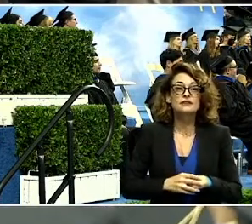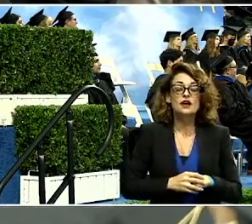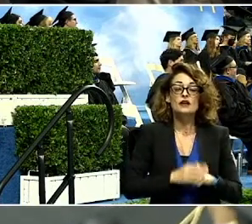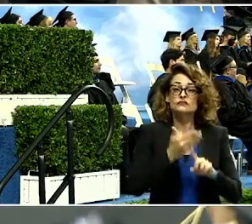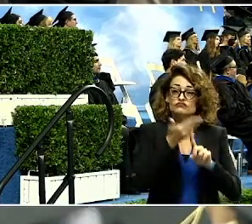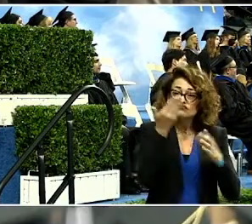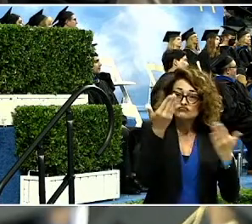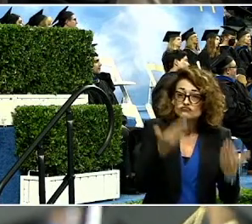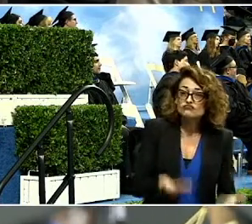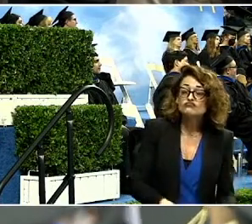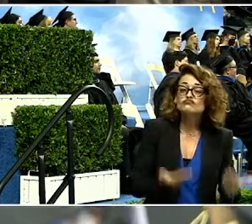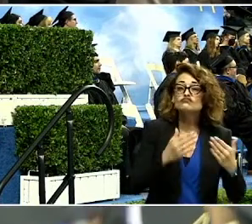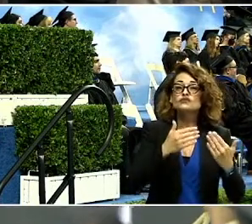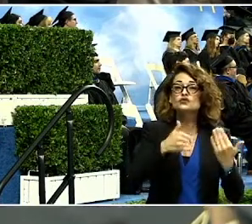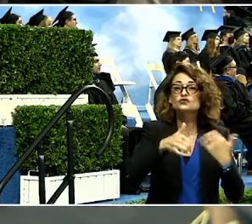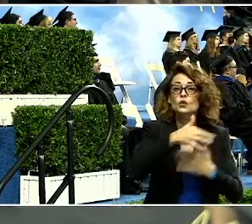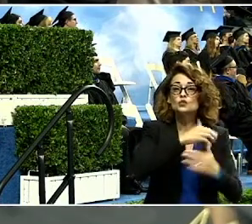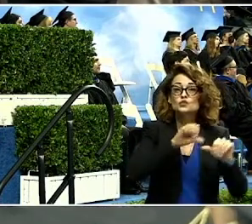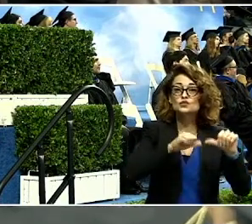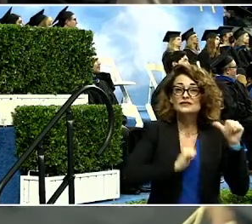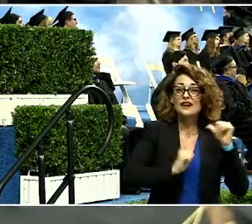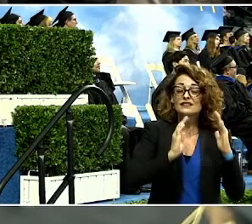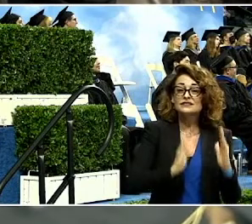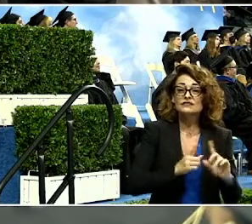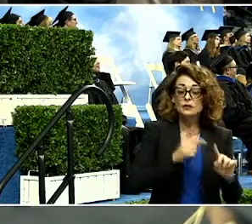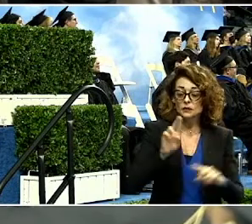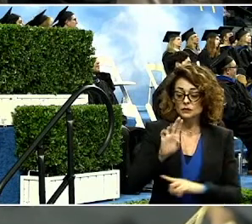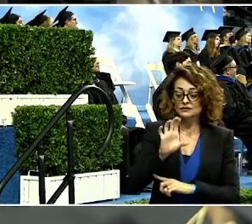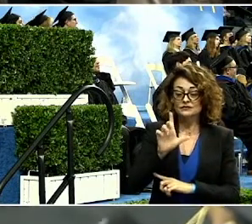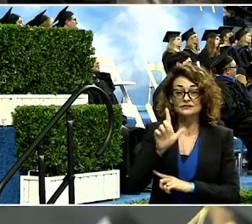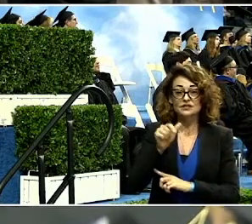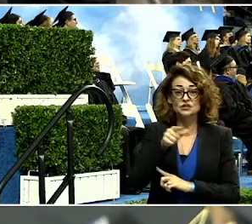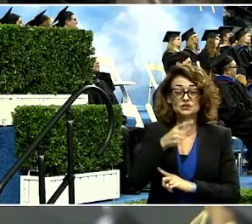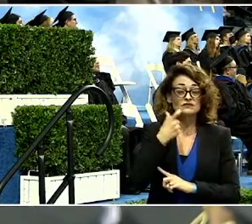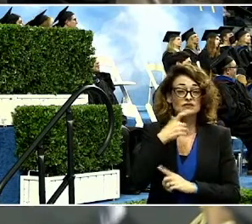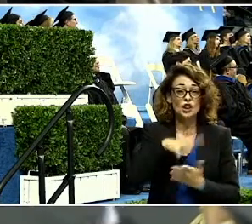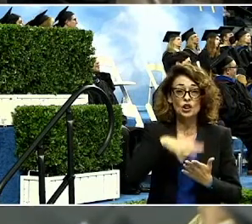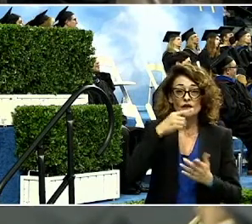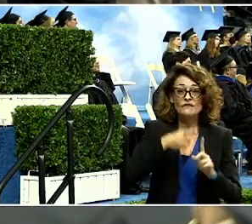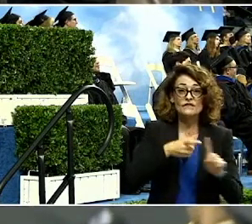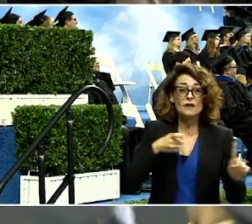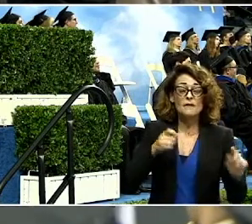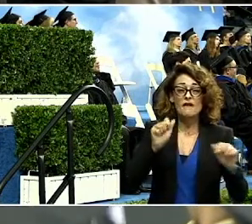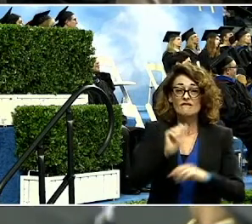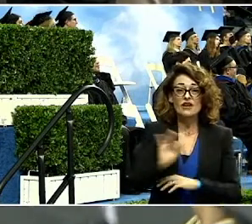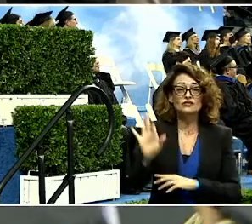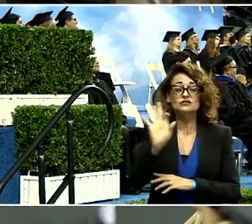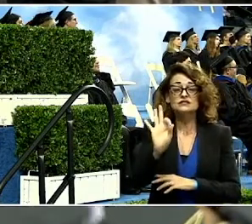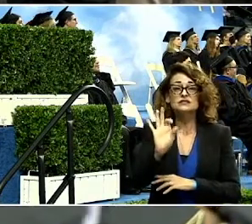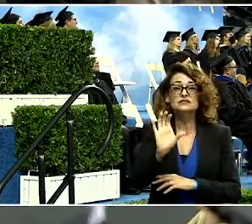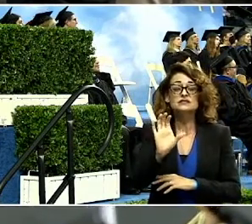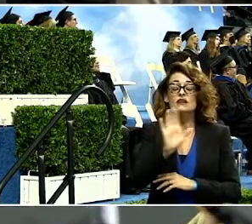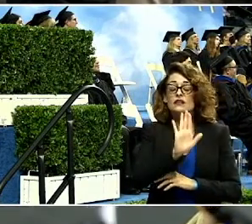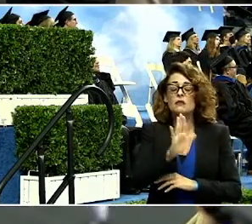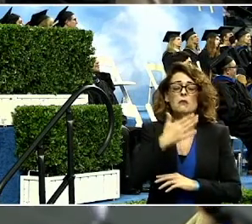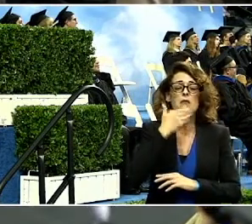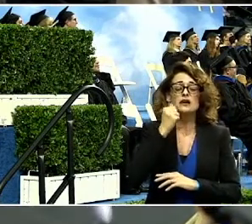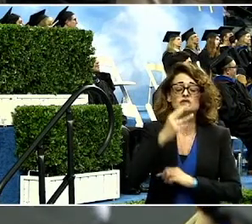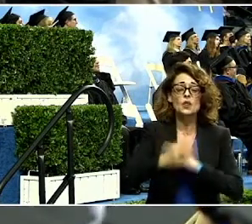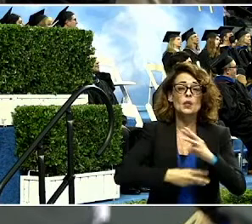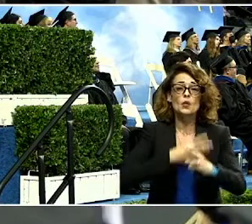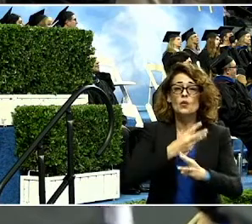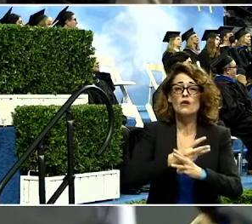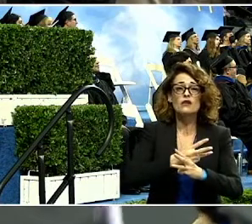from UCLA, you have learned from the faculty in departments that are among the best in the world, and you will be